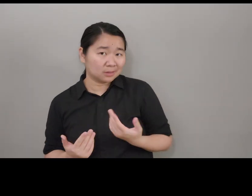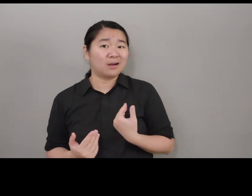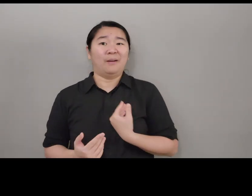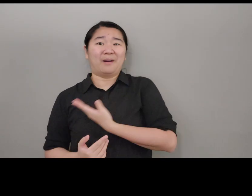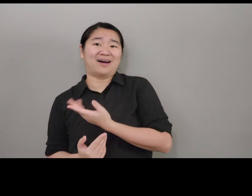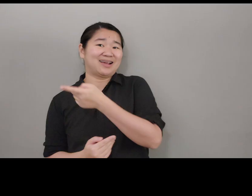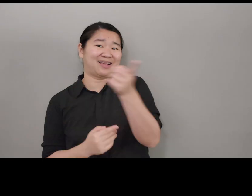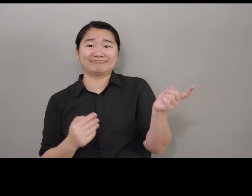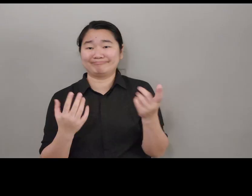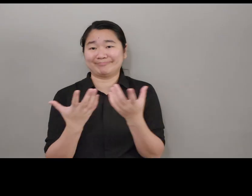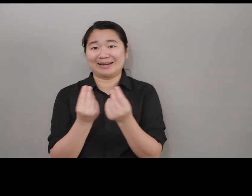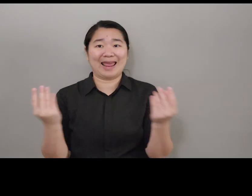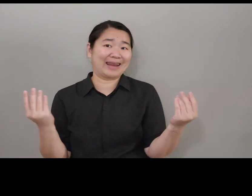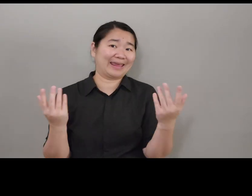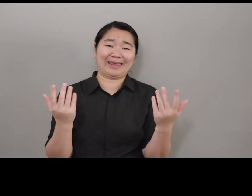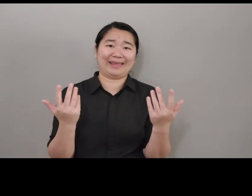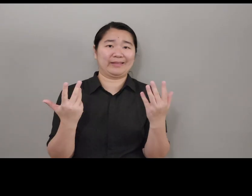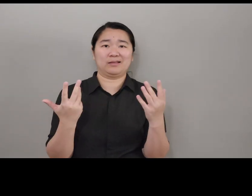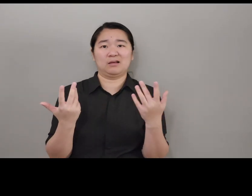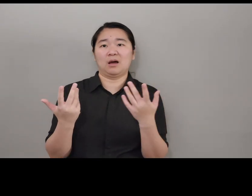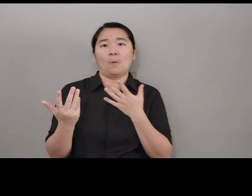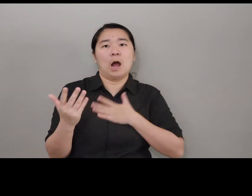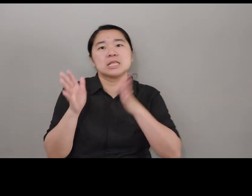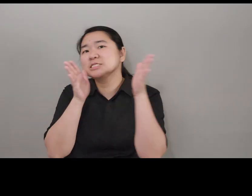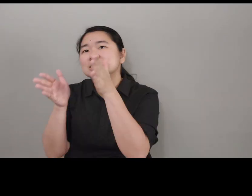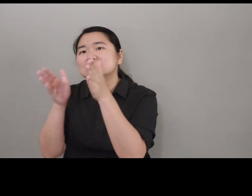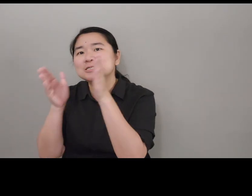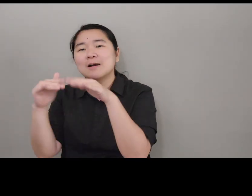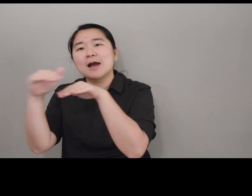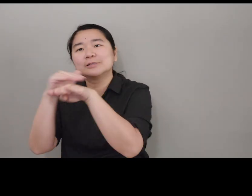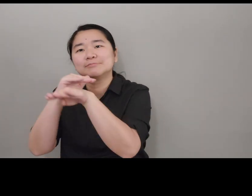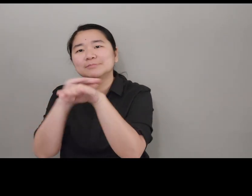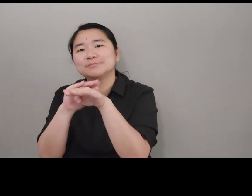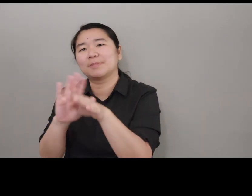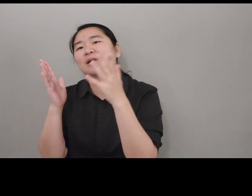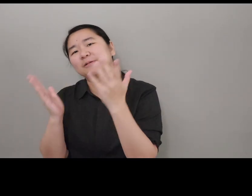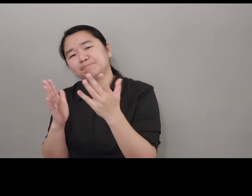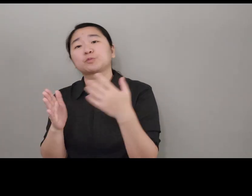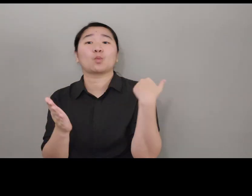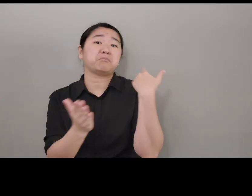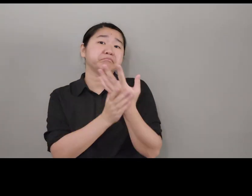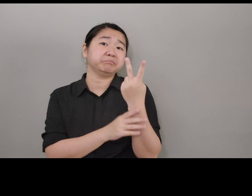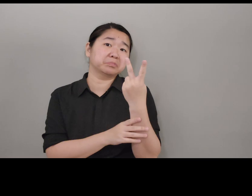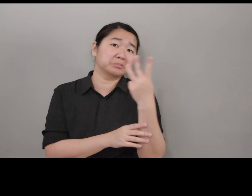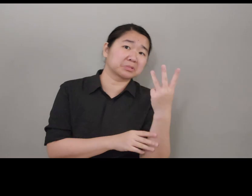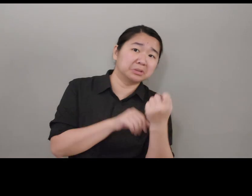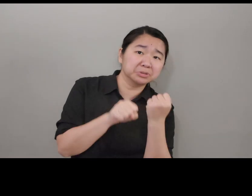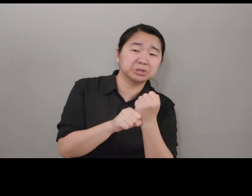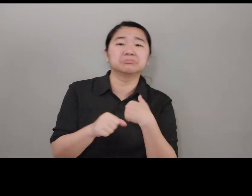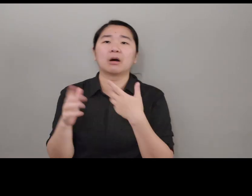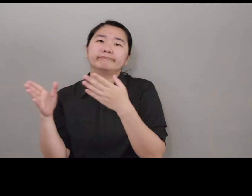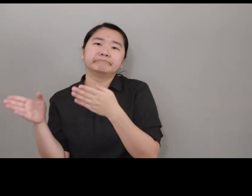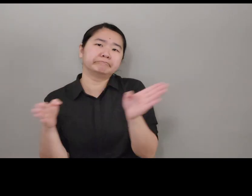accessibility. So I think over the last couple of years, with all of the automation that has come out, we obviously see people